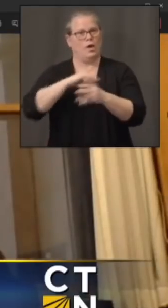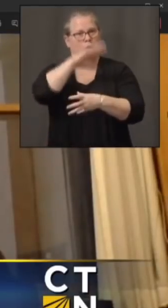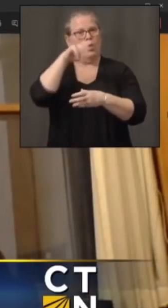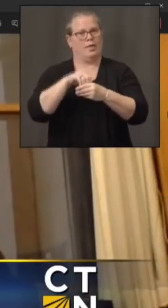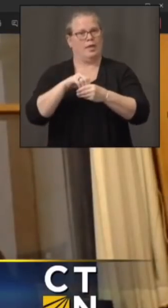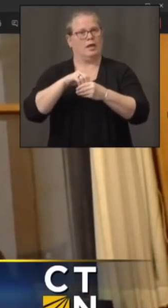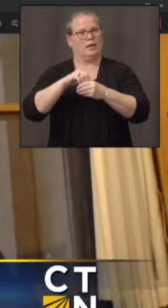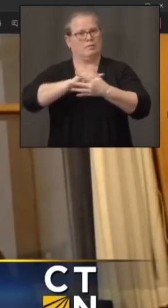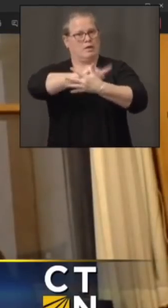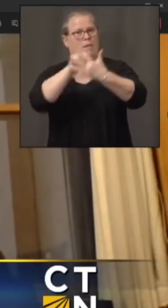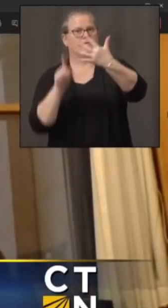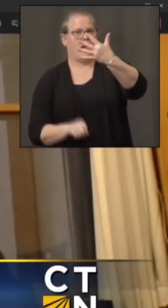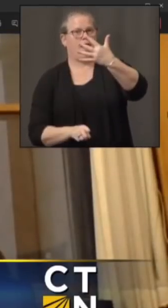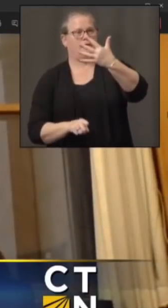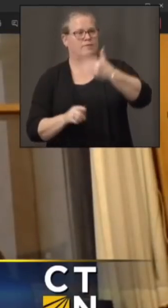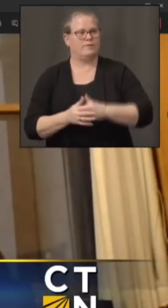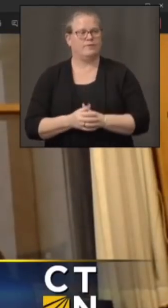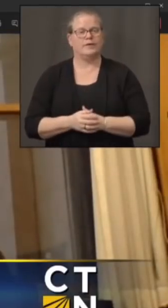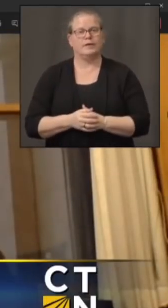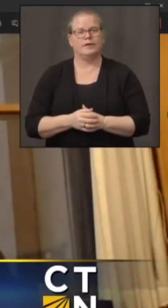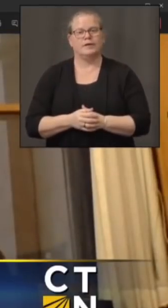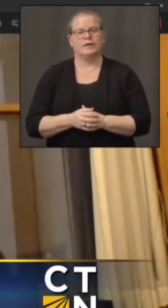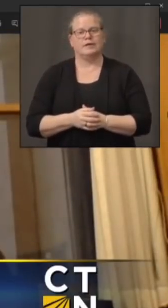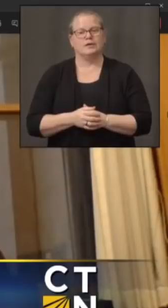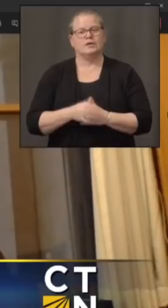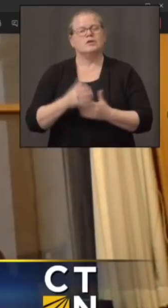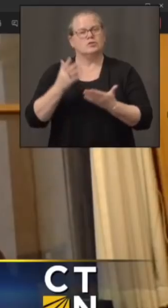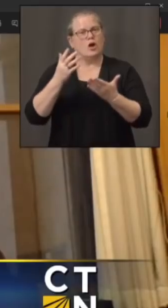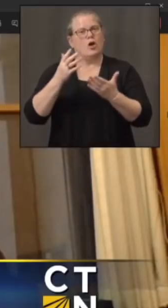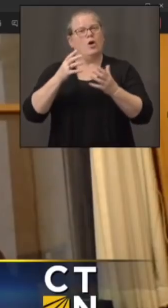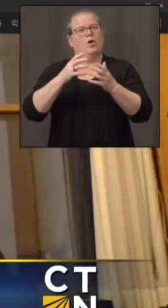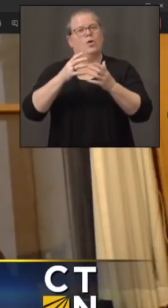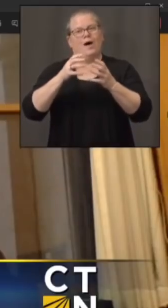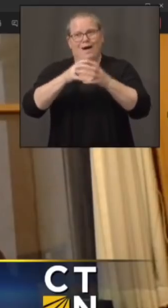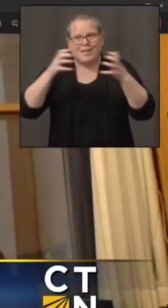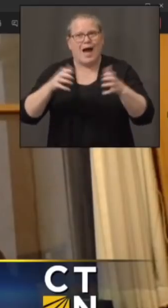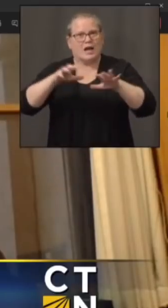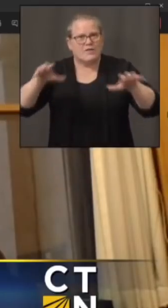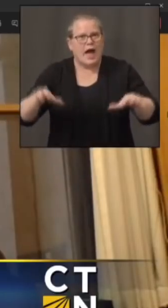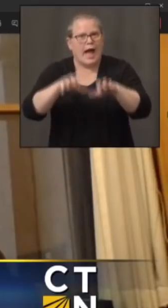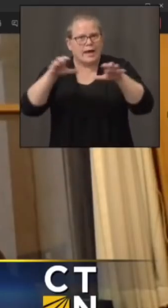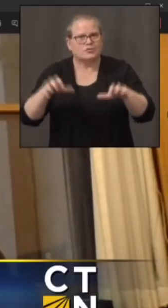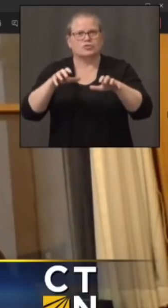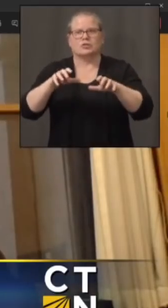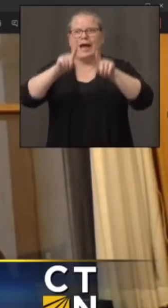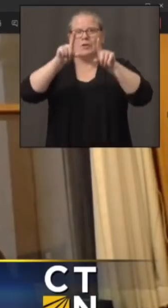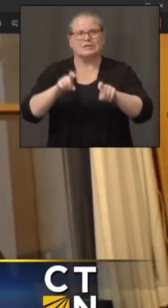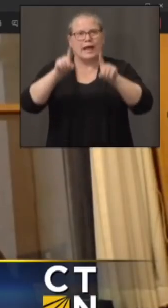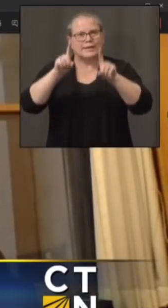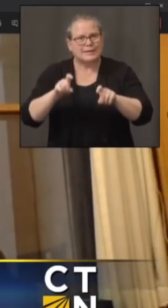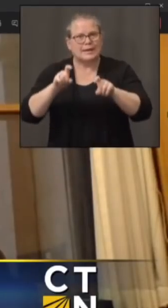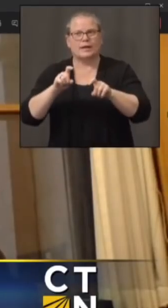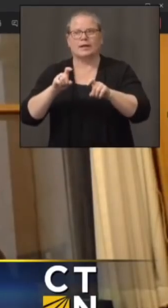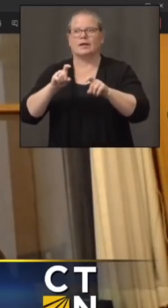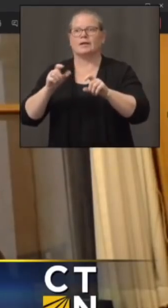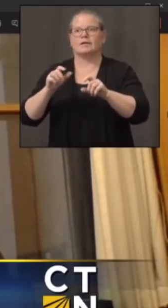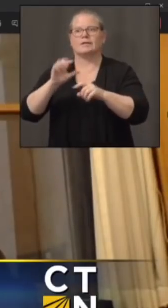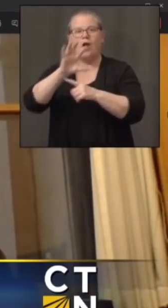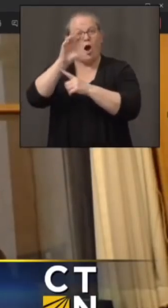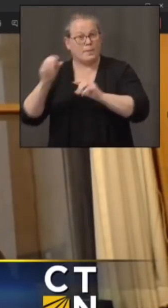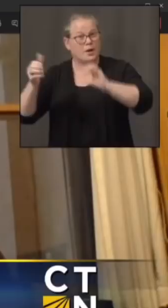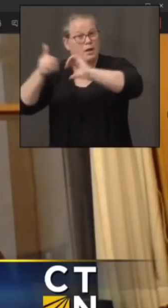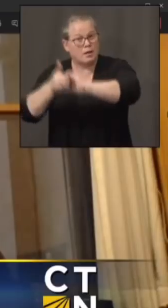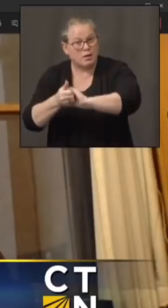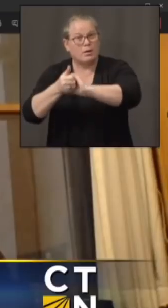are seeing some lines at certain testing sites. So we're taking a lot of actions. We've been working with our testing partners. We've actually added 30